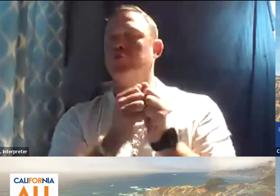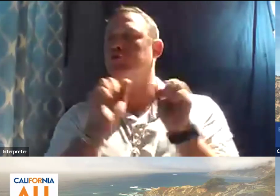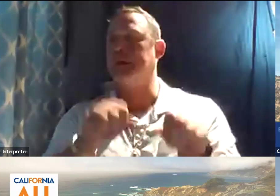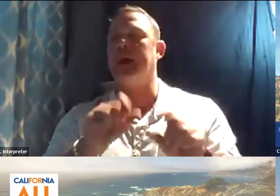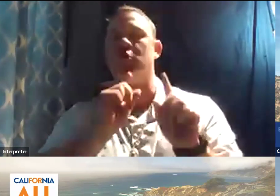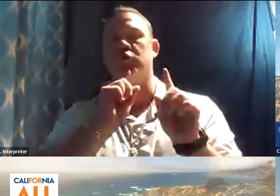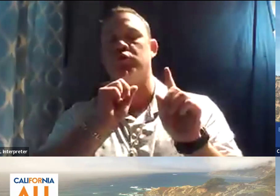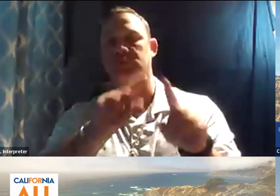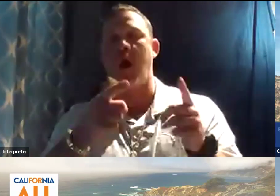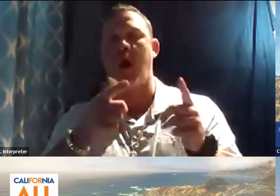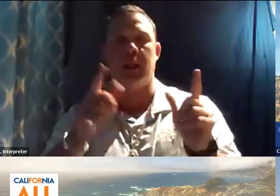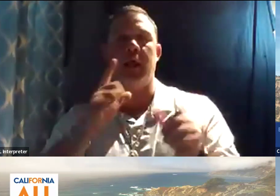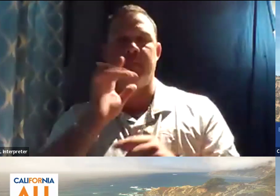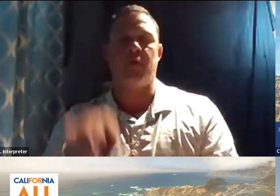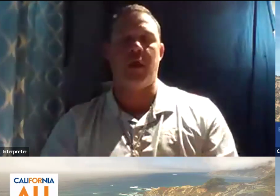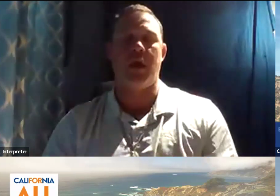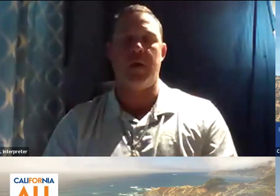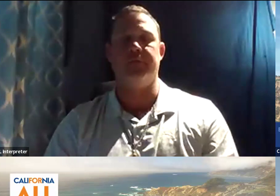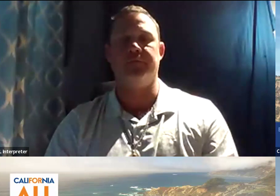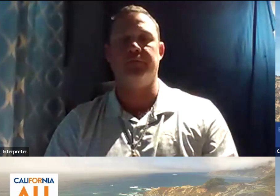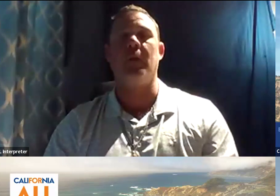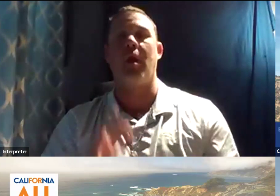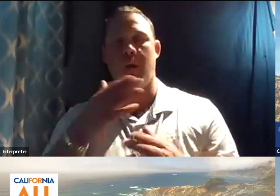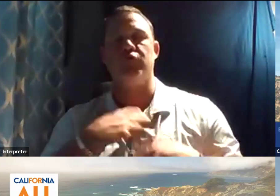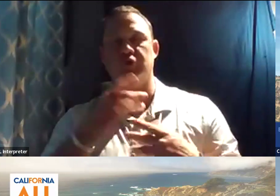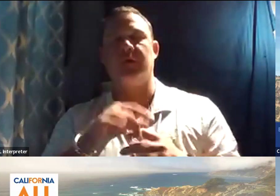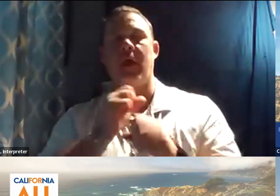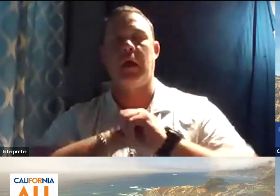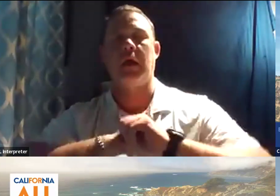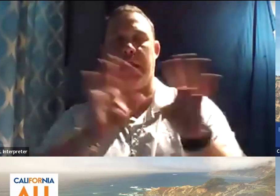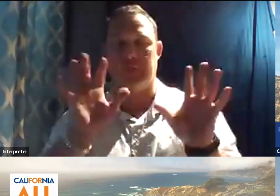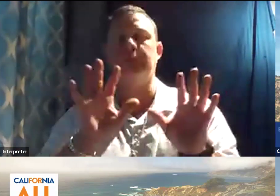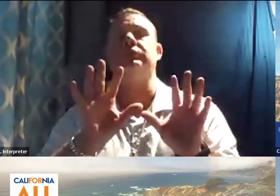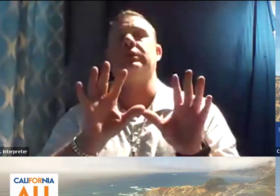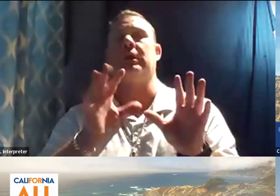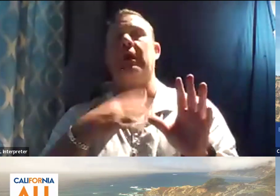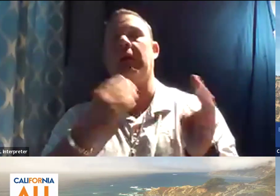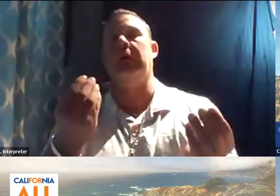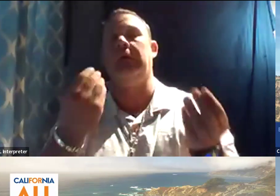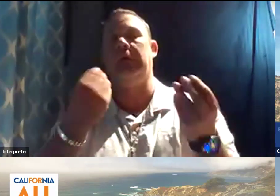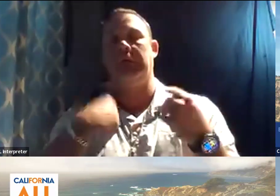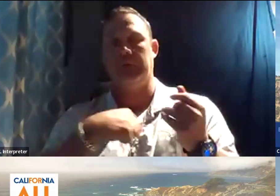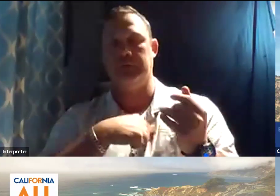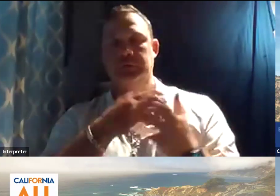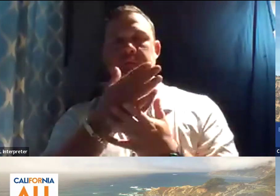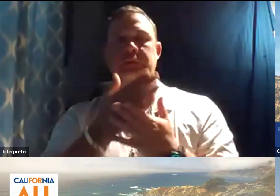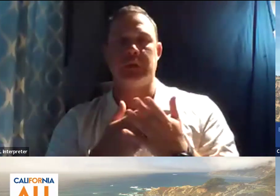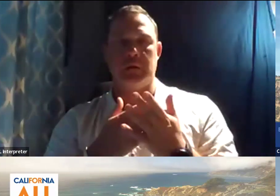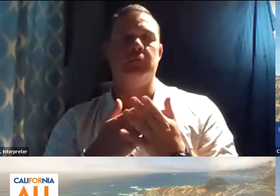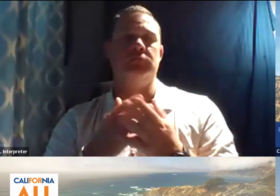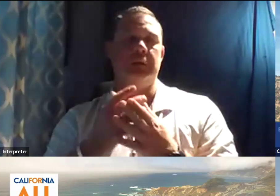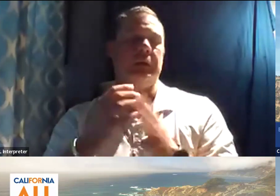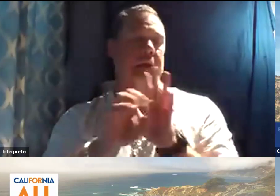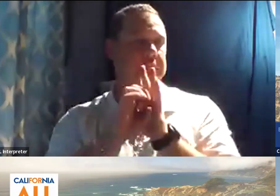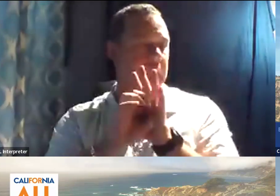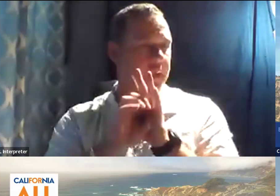that. Okay, no, I really appreciate that clarification, and I would say that gives us some practical examples